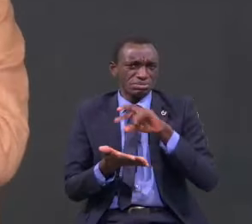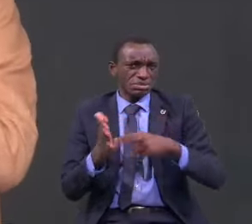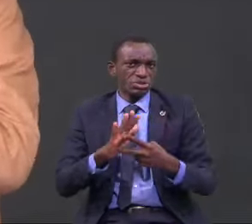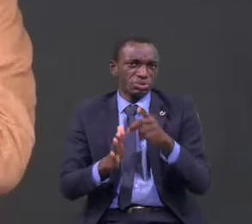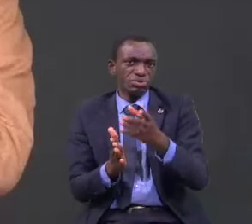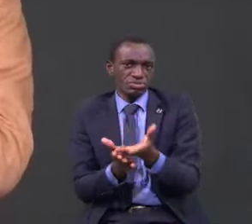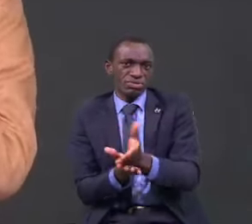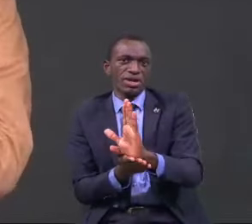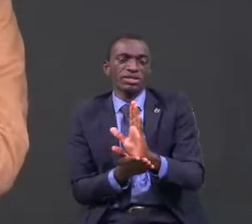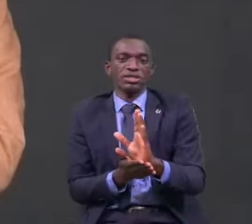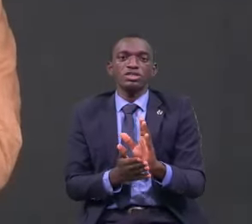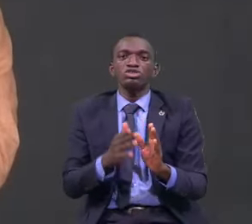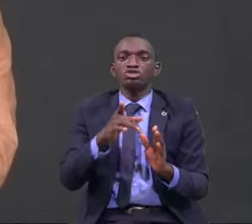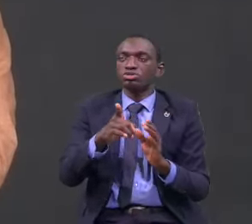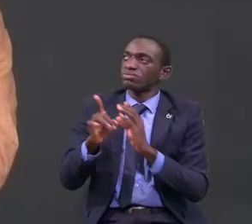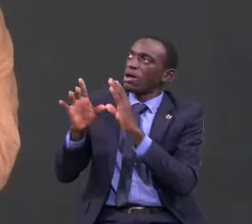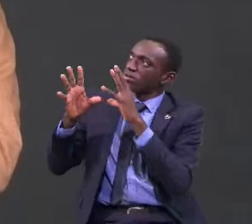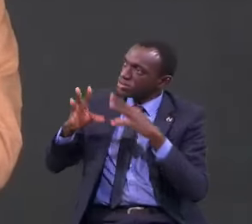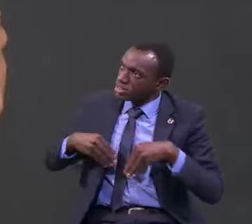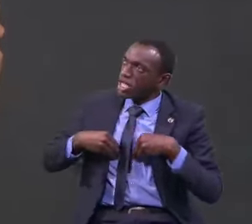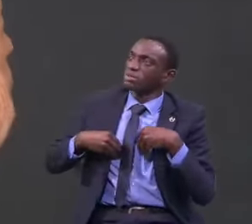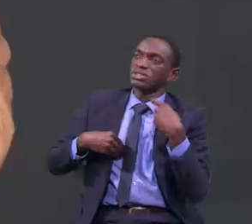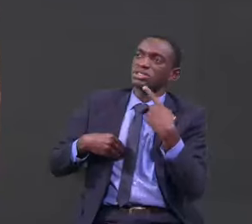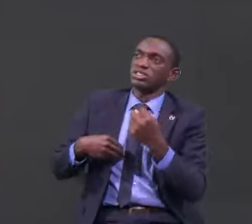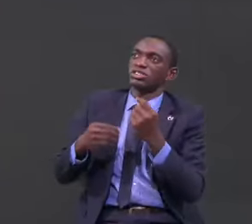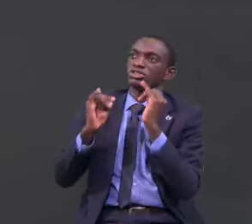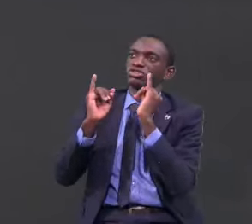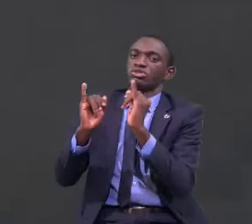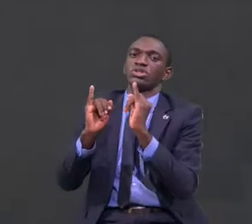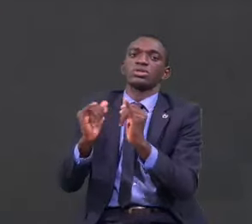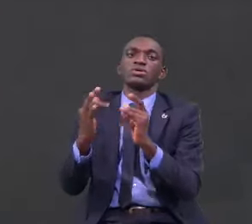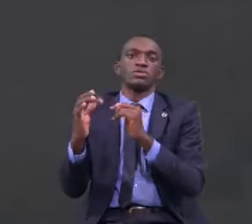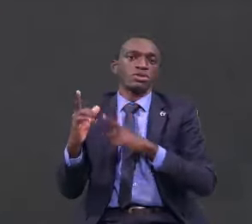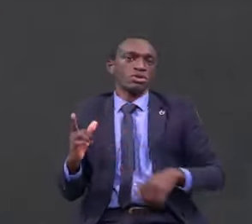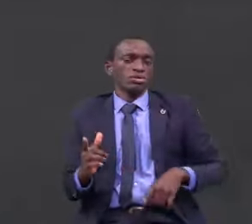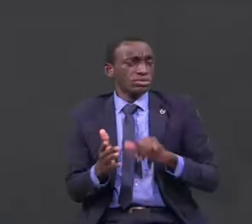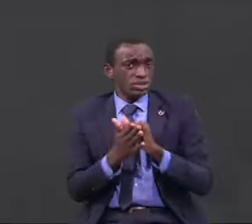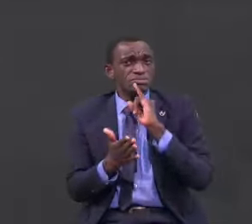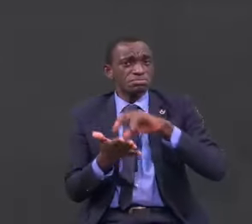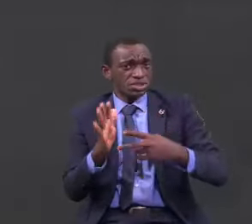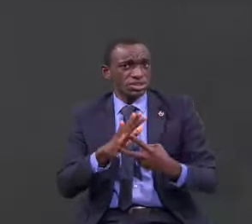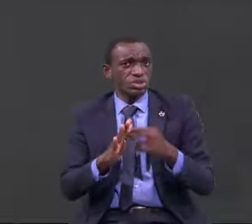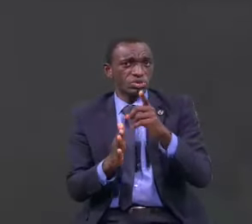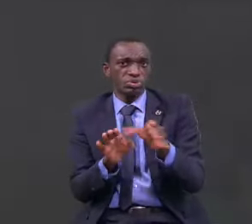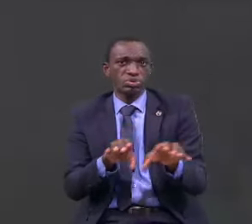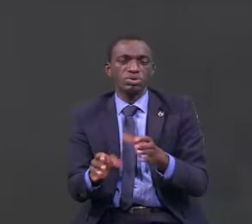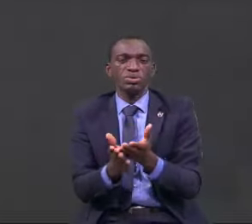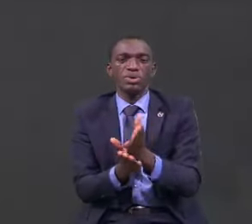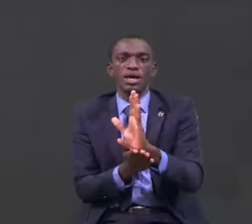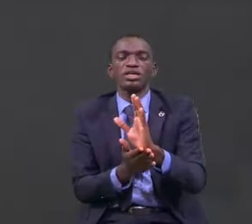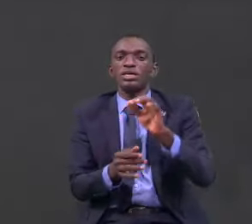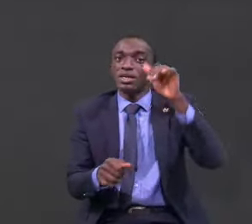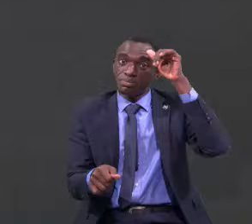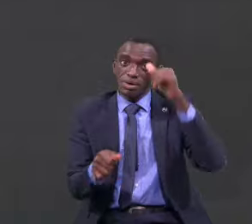Receive the instruction of the Lord. That's doing right. Remember the word of the Lord unto